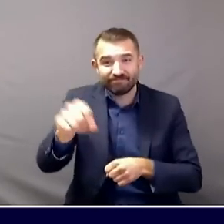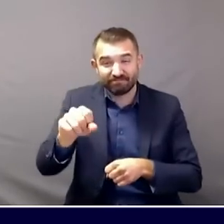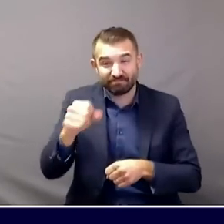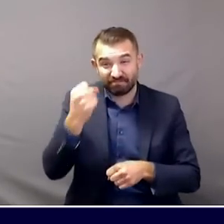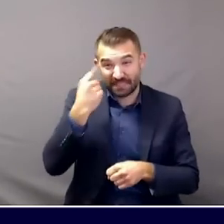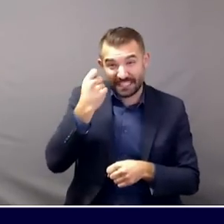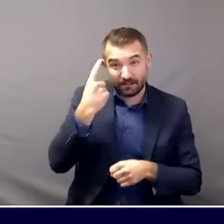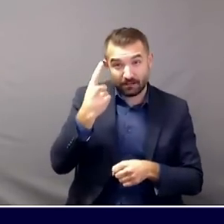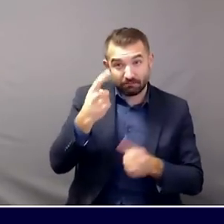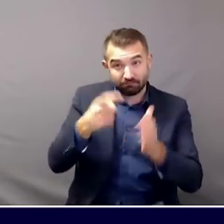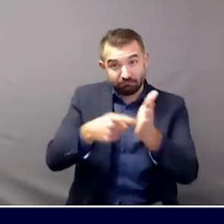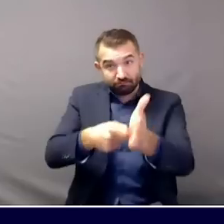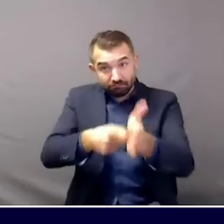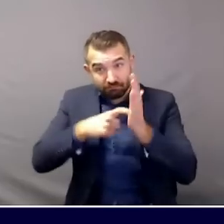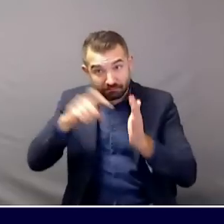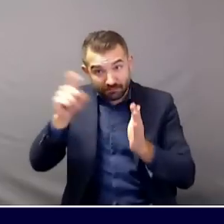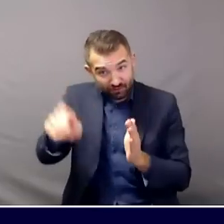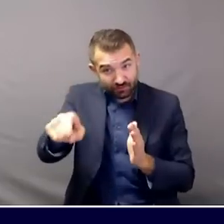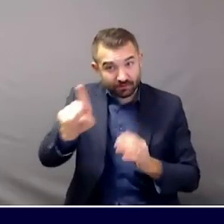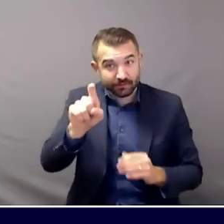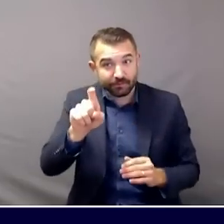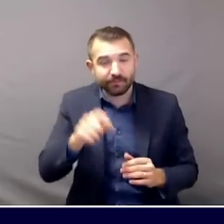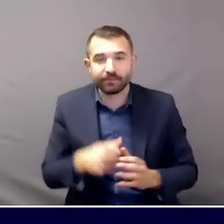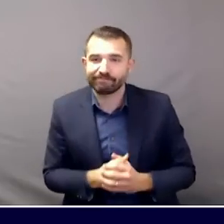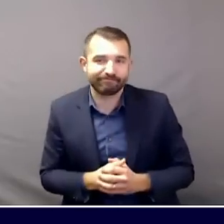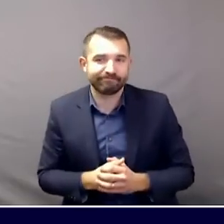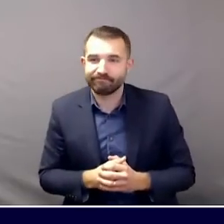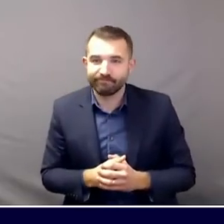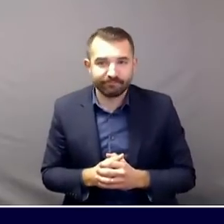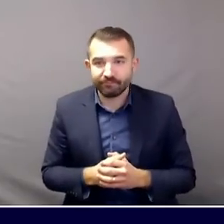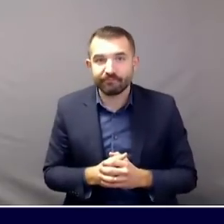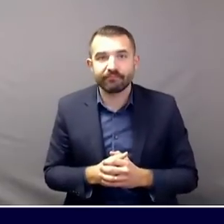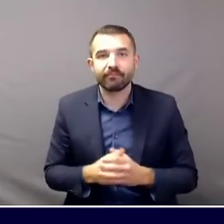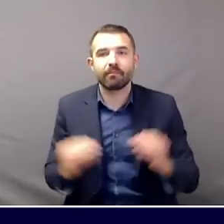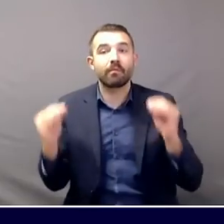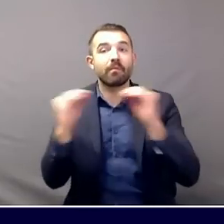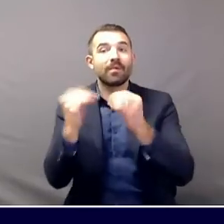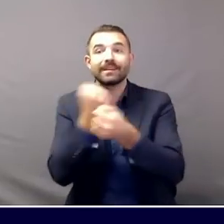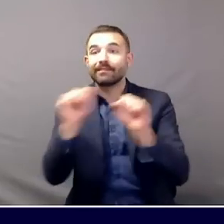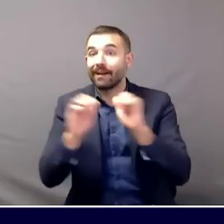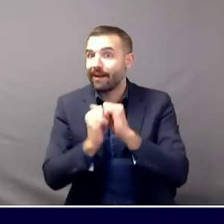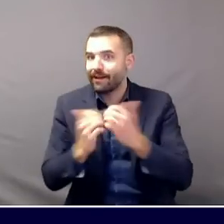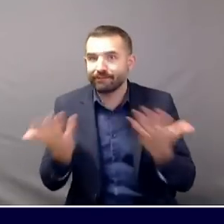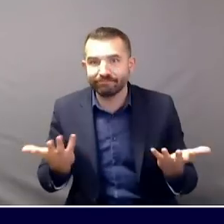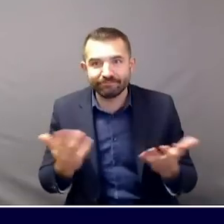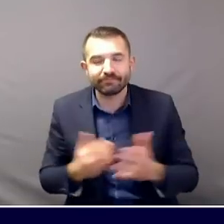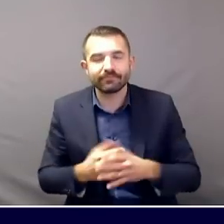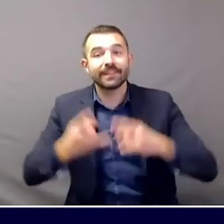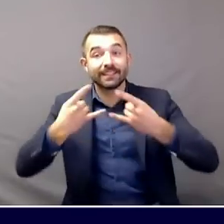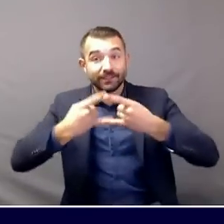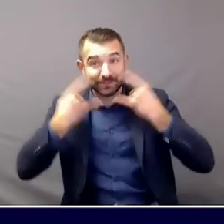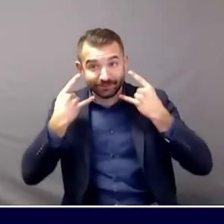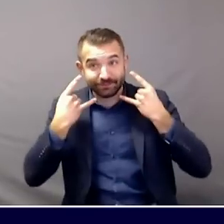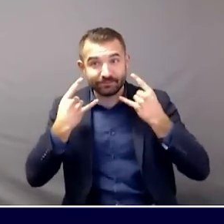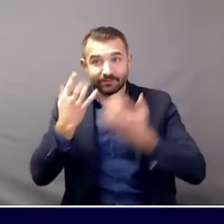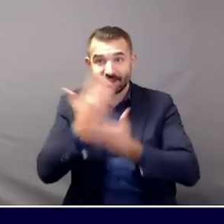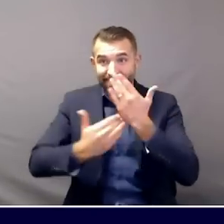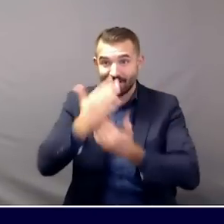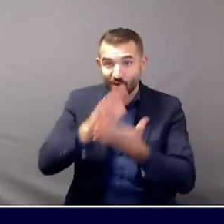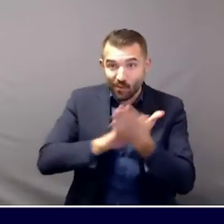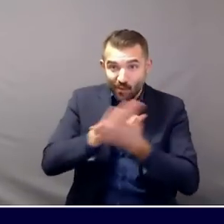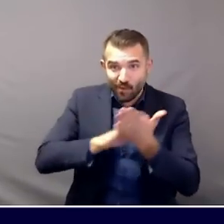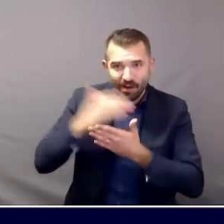it is absolutely necessary, how can you make it safer? By wearing face coverings, washing hands frequently, watching your distance,